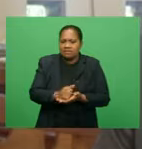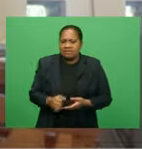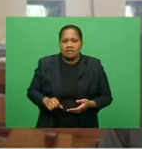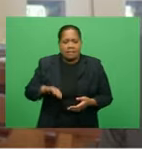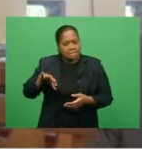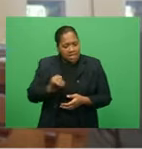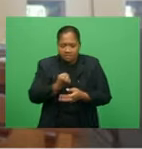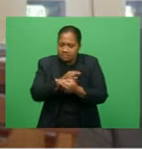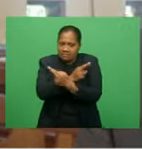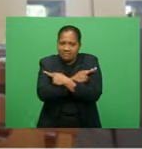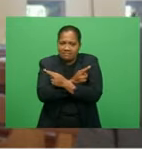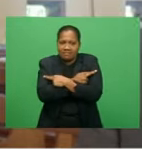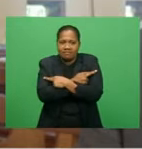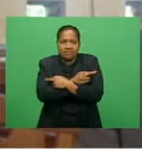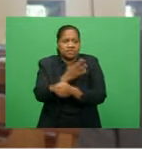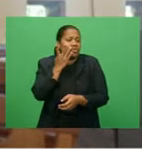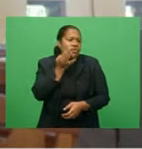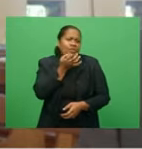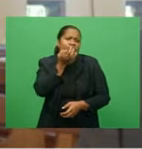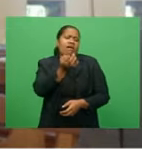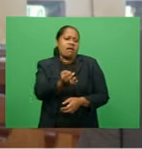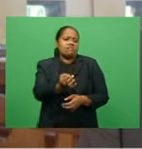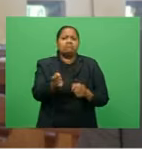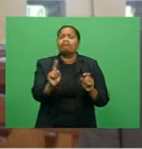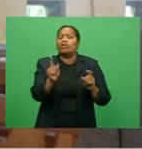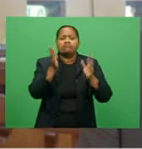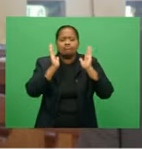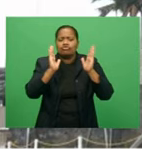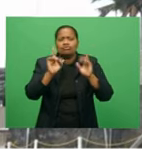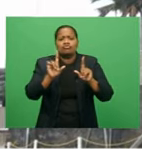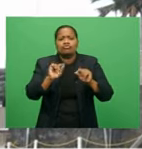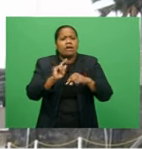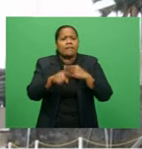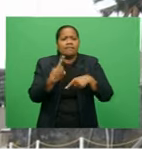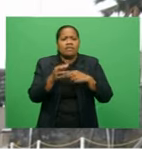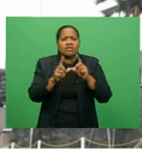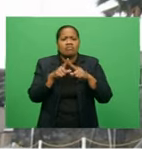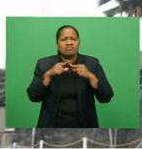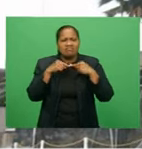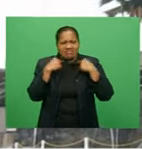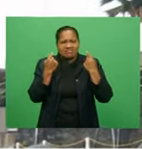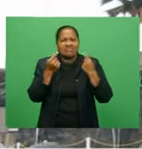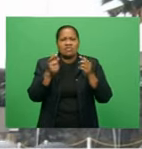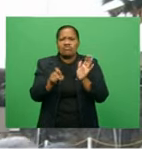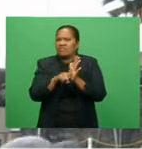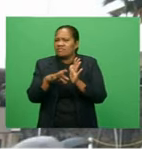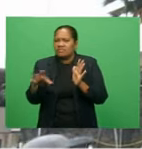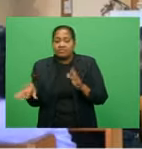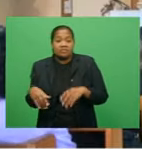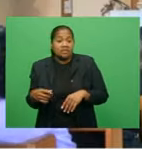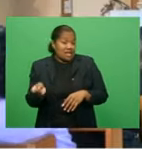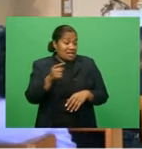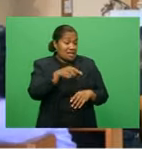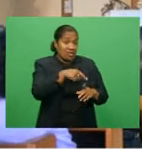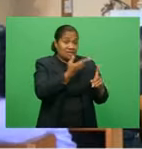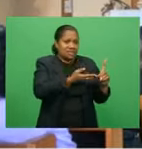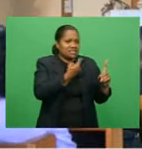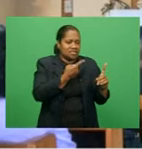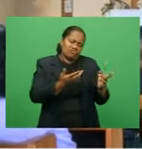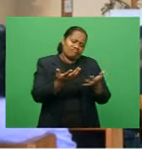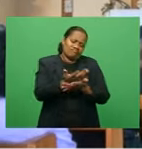be respected. When asked what will the church do about Reverend Rengunamanda, Vakandewavosa says they've discussed the